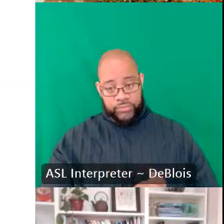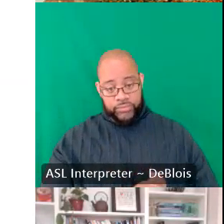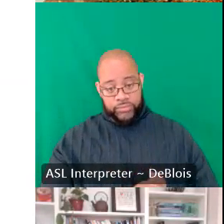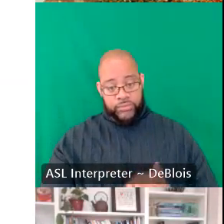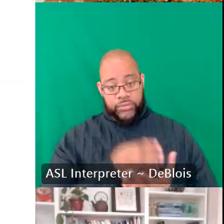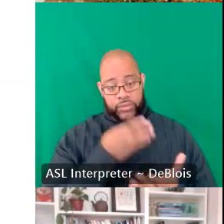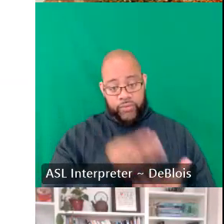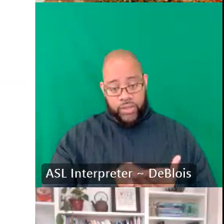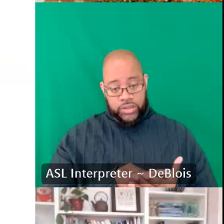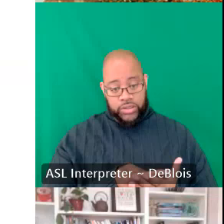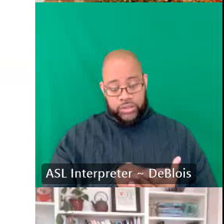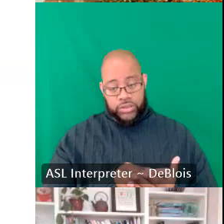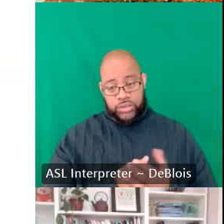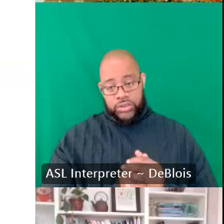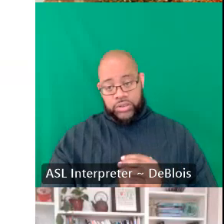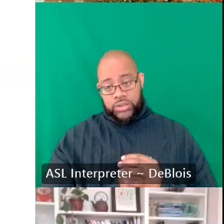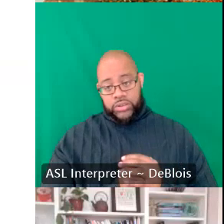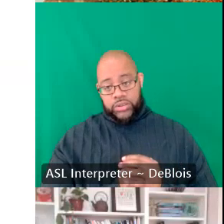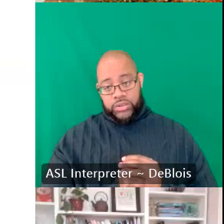funds in